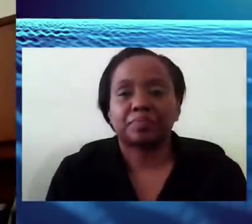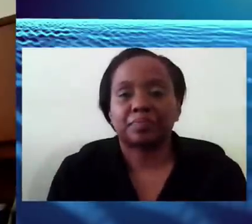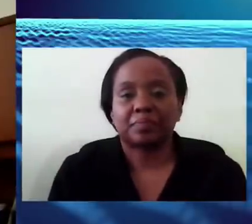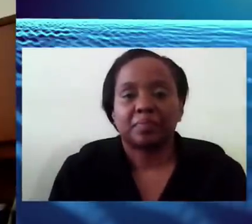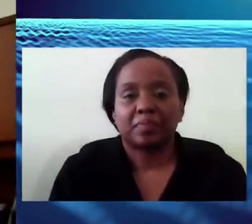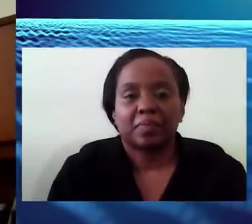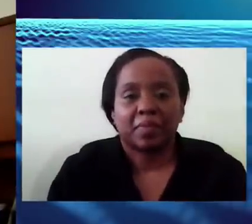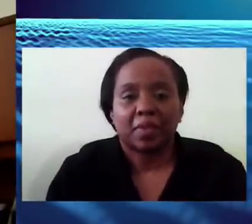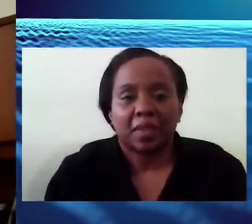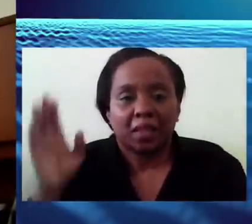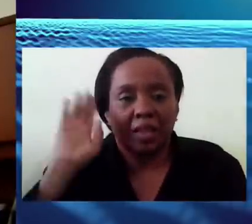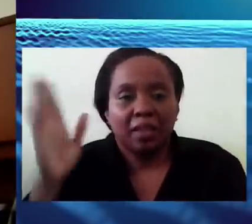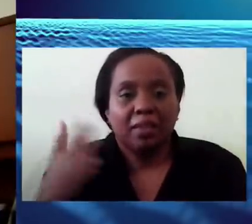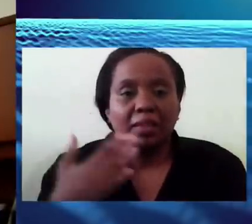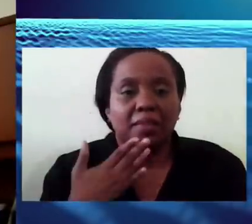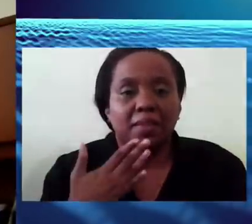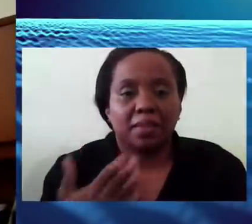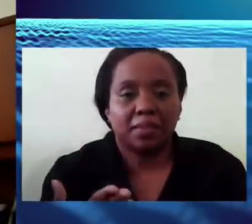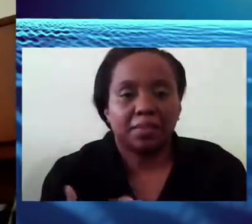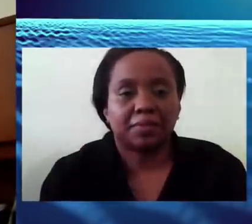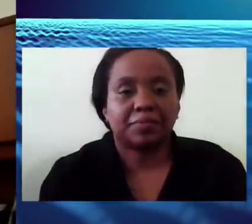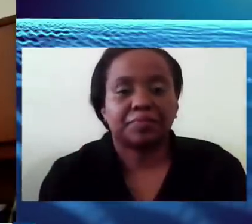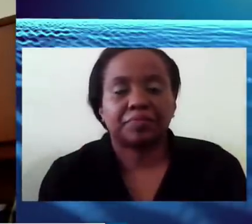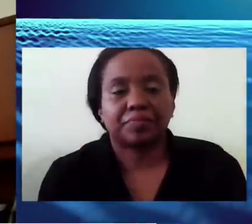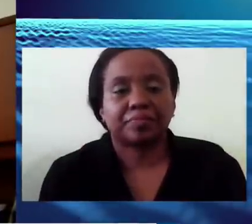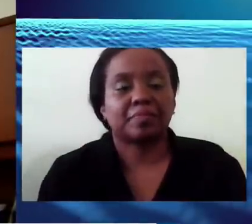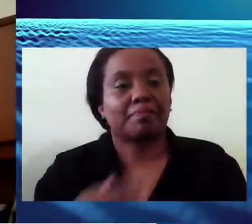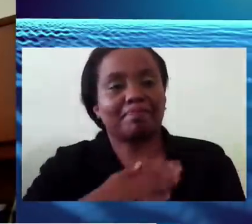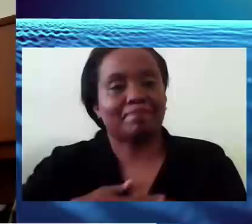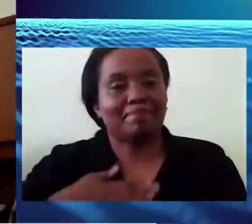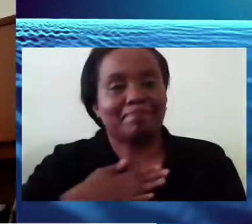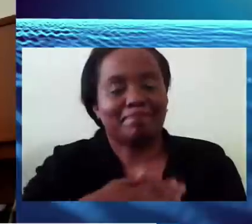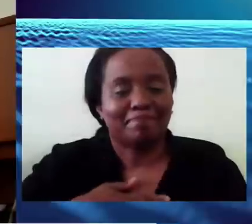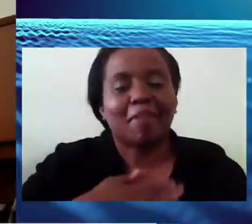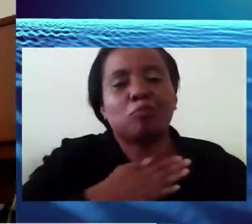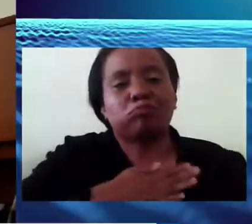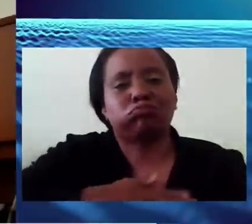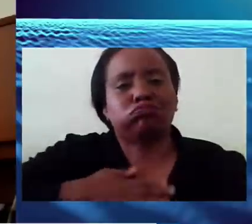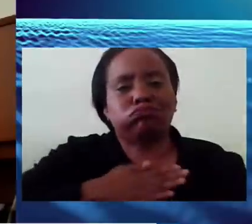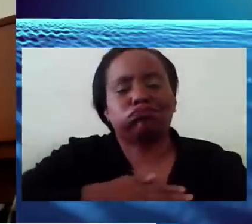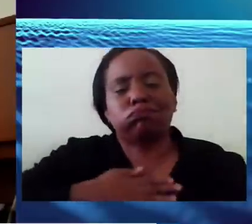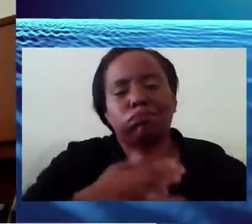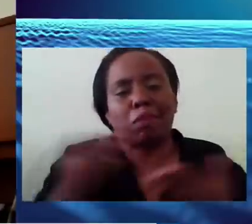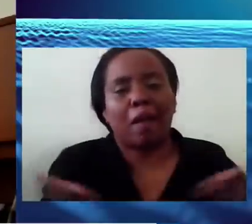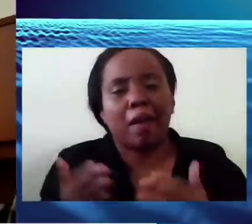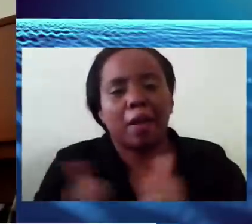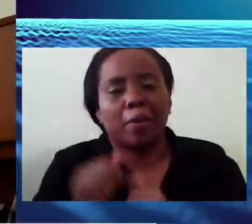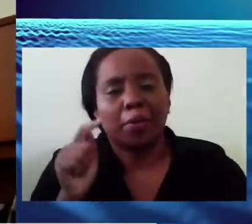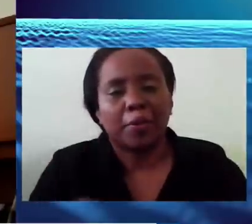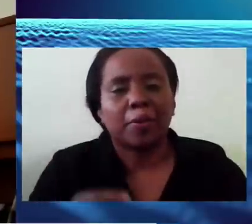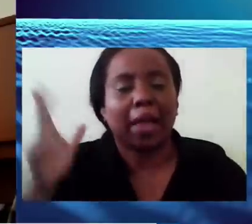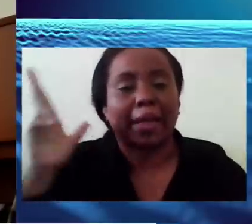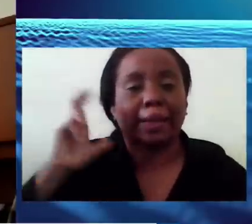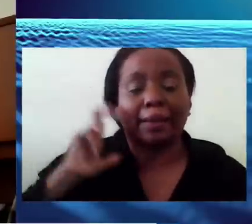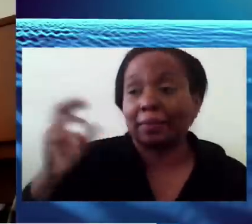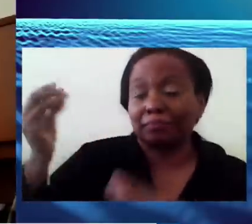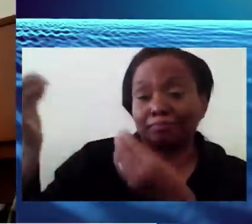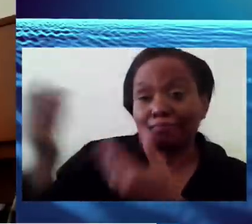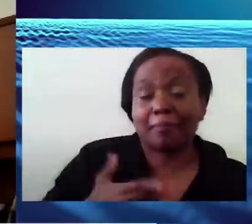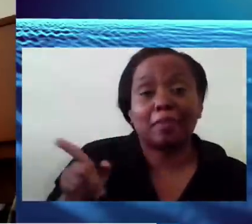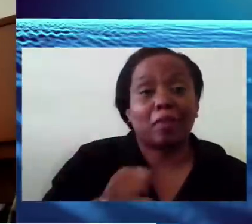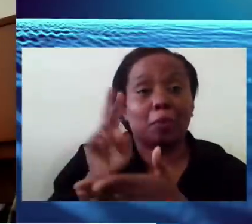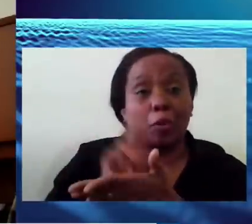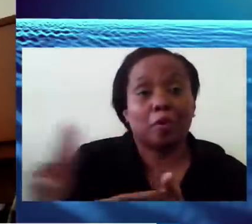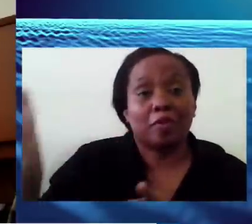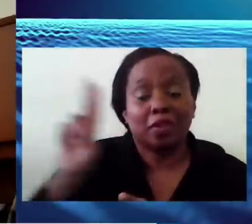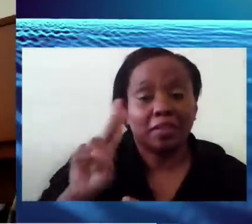Lisa. It's a pleasure to be here with all of you and to hear the updates coming in from the UWI Seismic Research Center and all